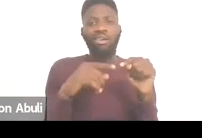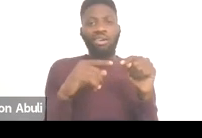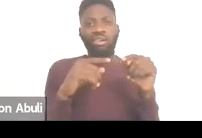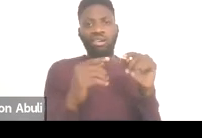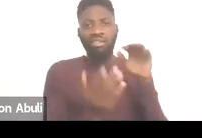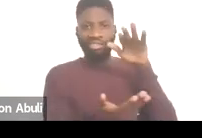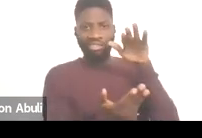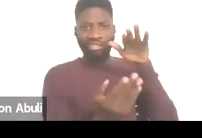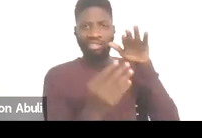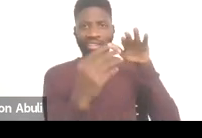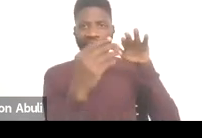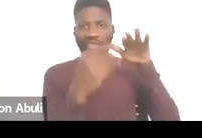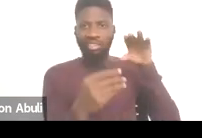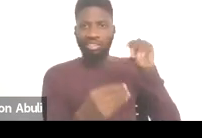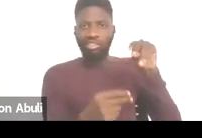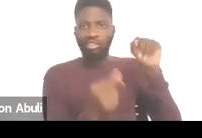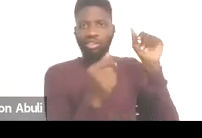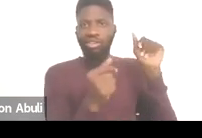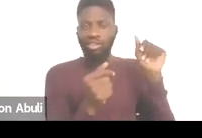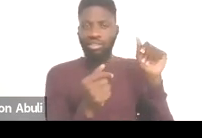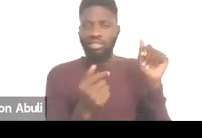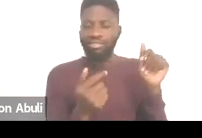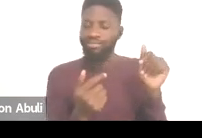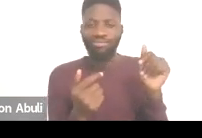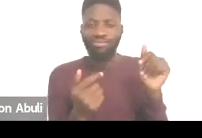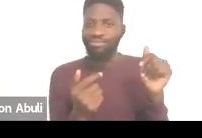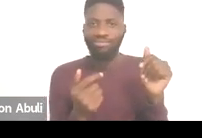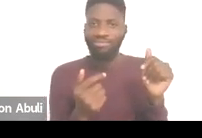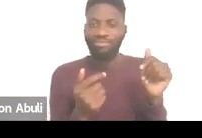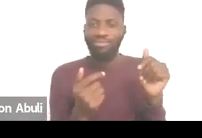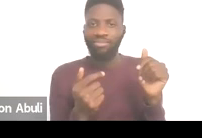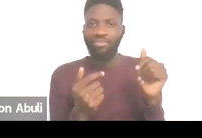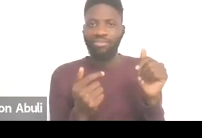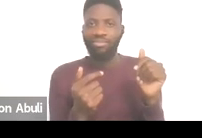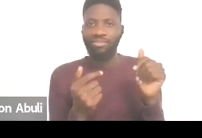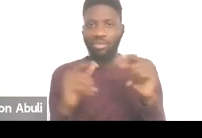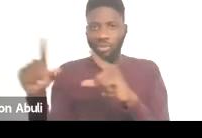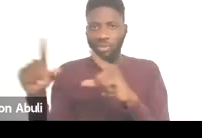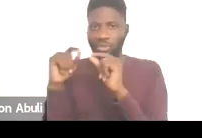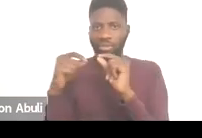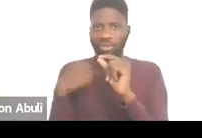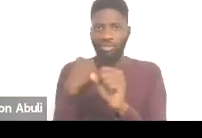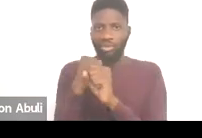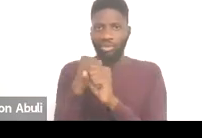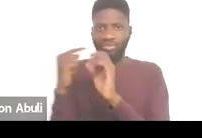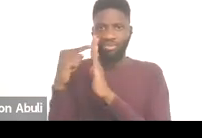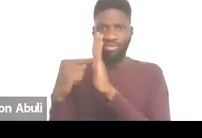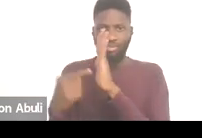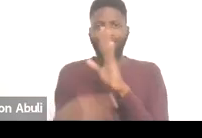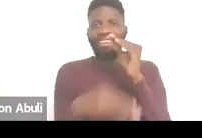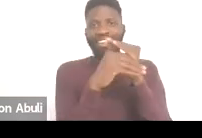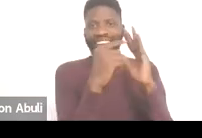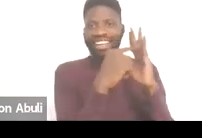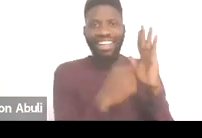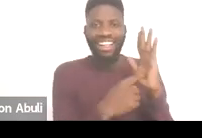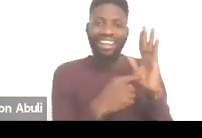are aside from what you had expressed is my job description. I hope that makes sense to you, Caroline.